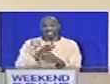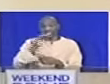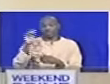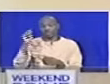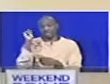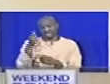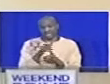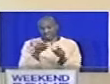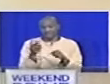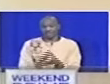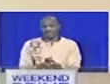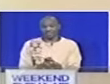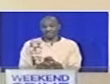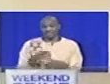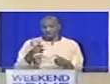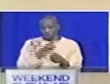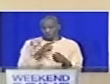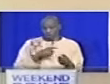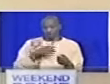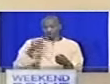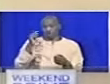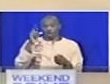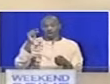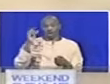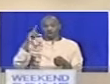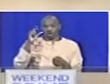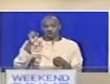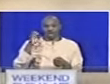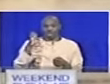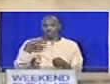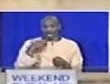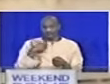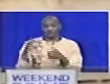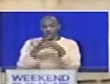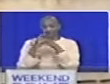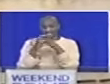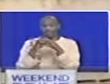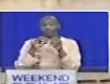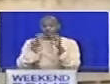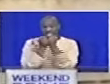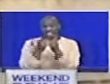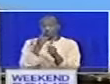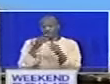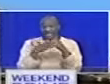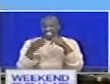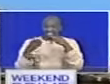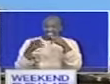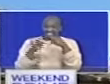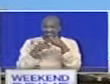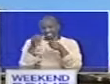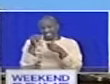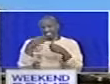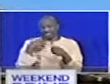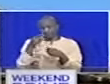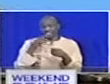Kenya. Lord Galbraith Cole, whose Kikope Ranch was sold to a cooperative society in the 1970s and who was among the